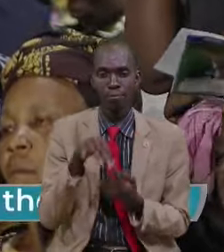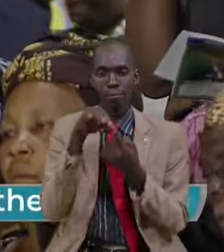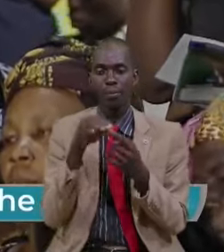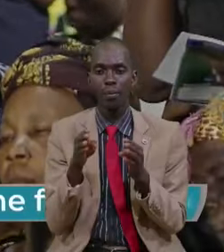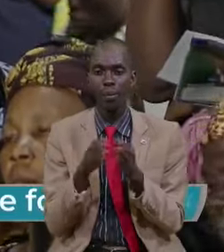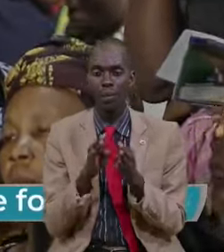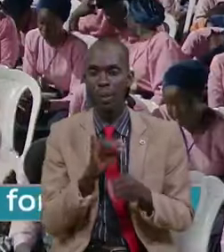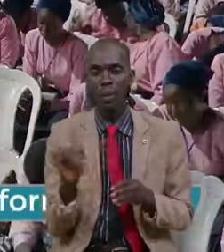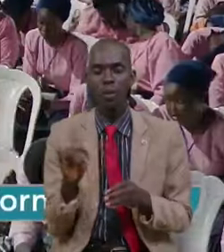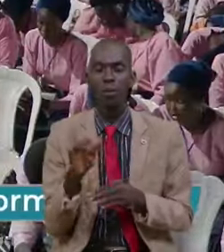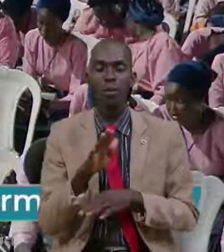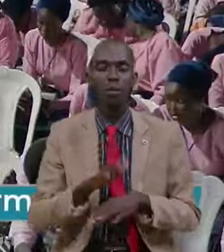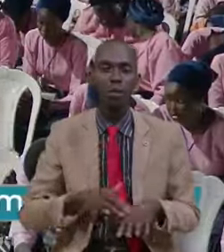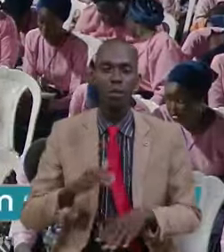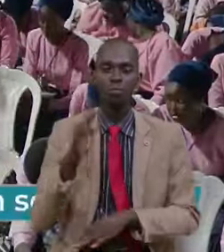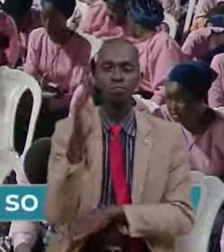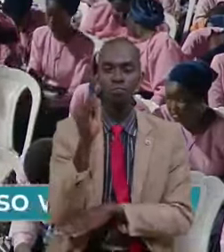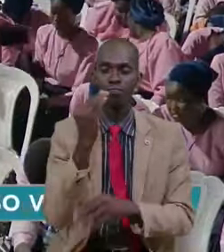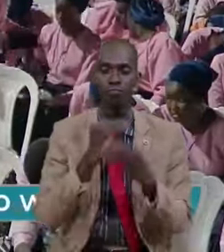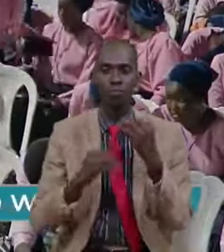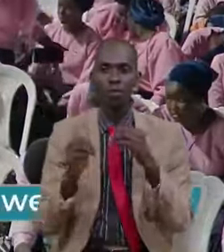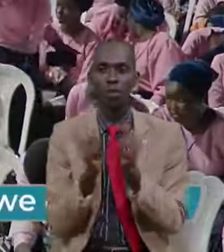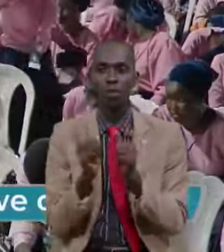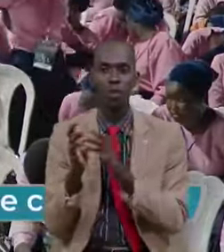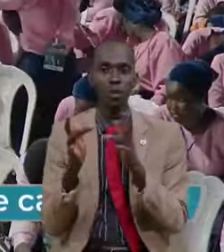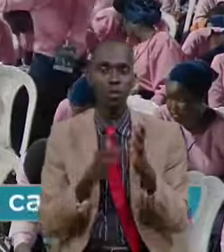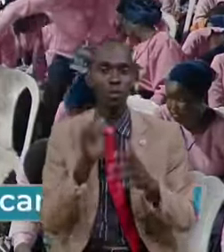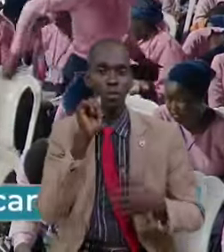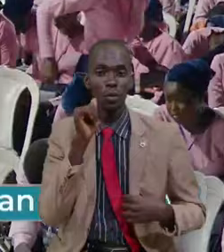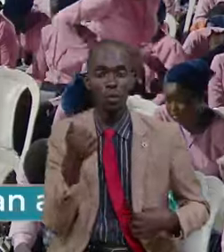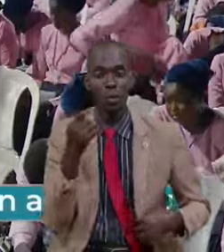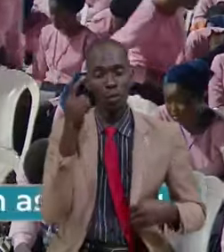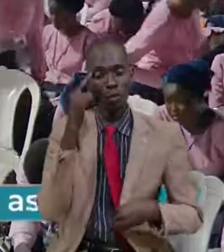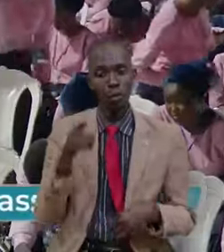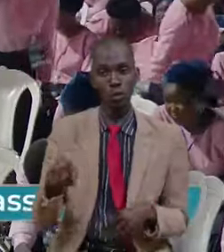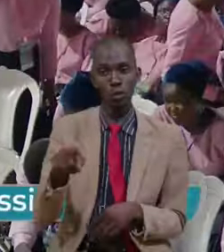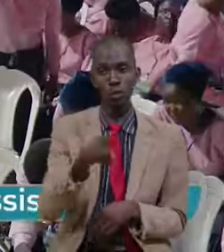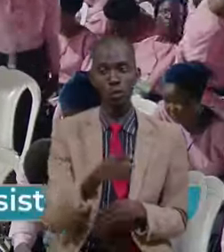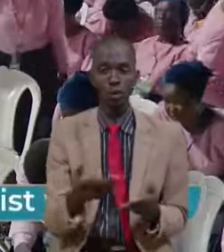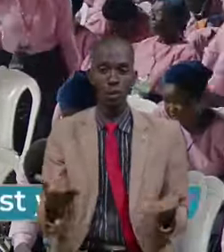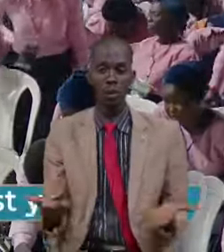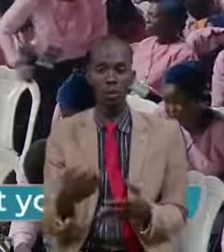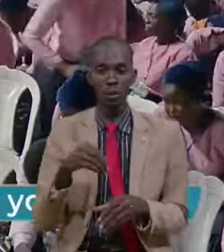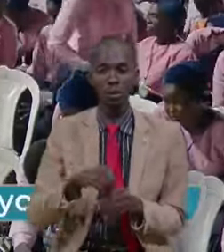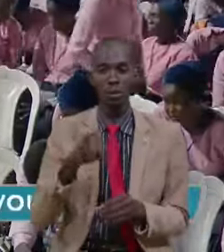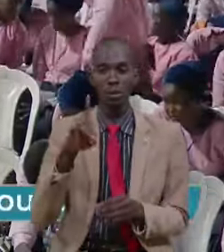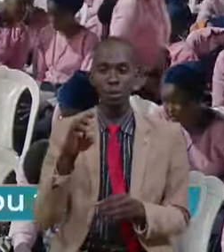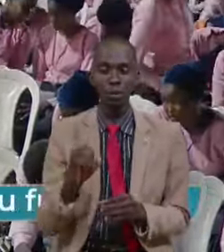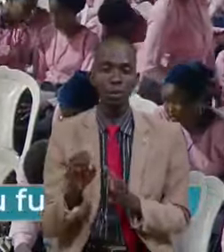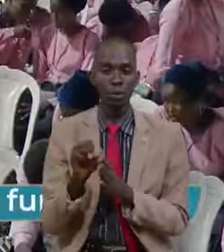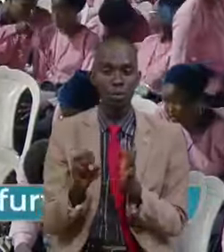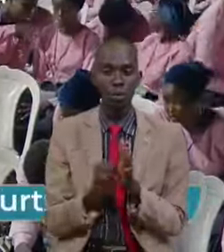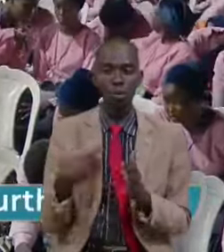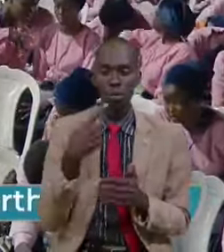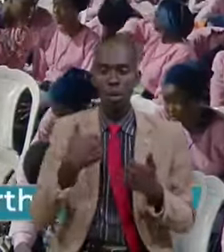Lunch Hour with Jesus, tomorrow. For those of you here at the Alpha location that have responded to